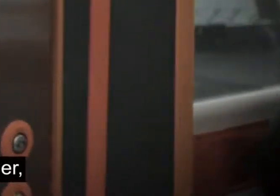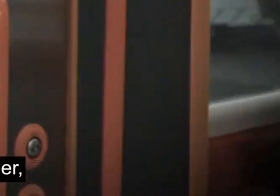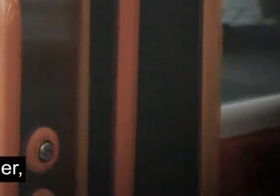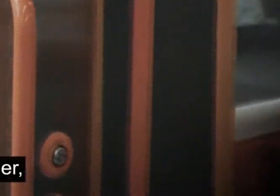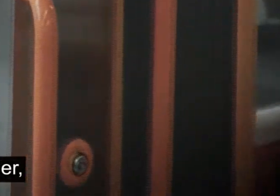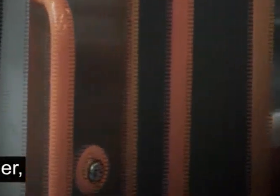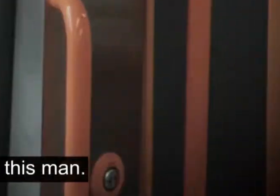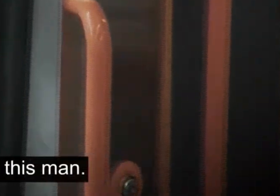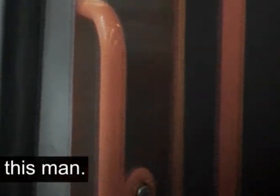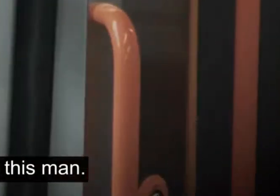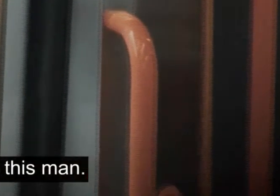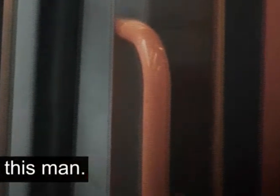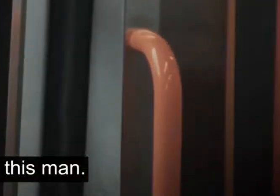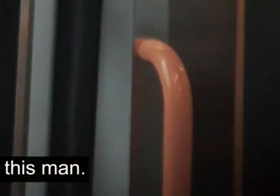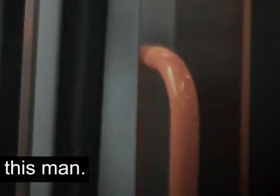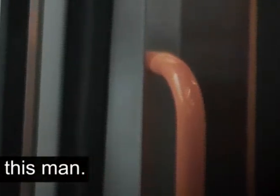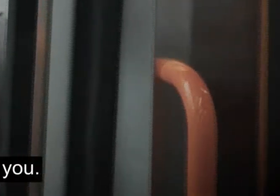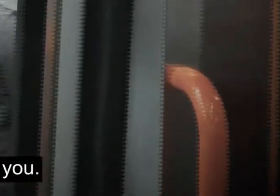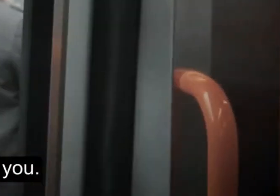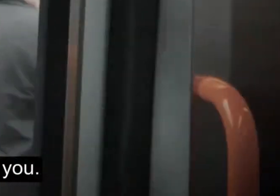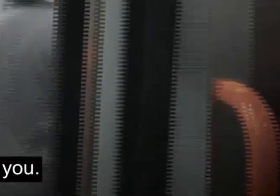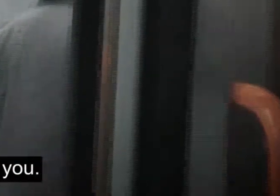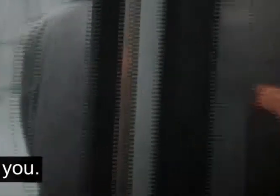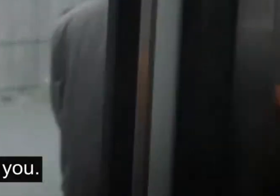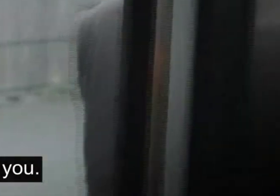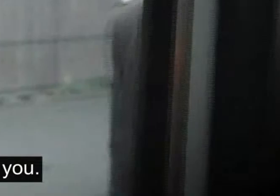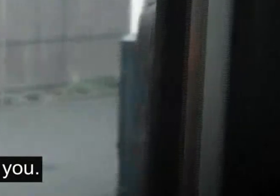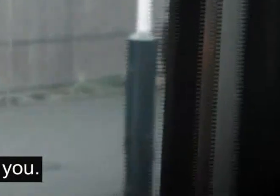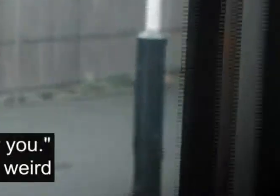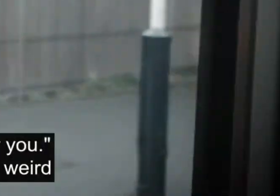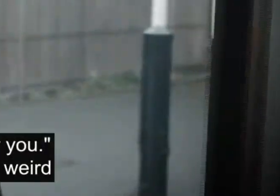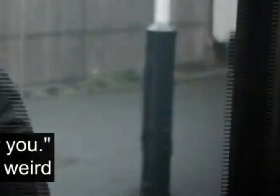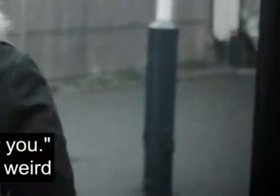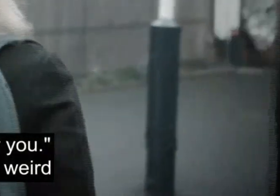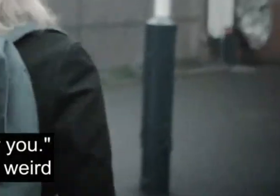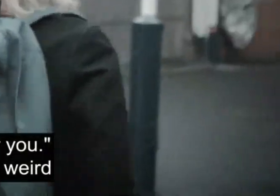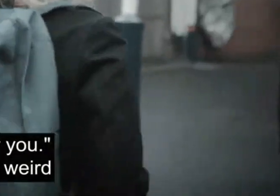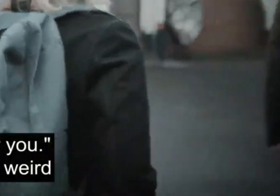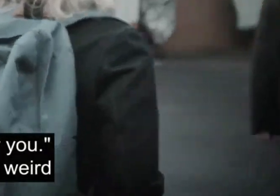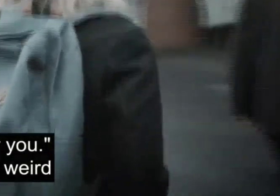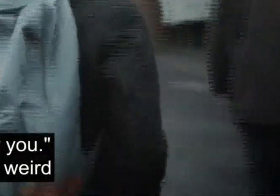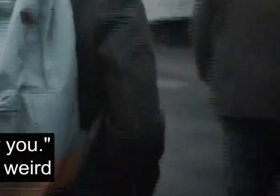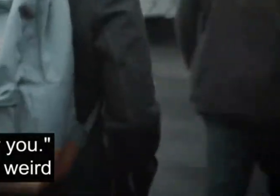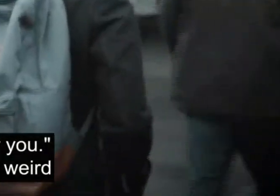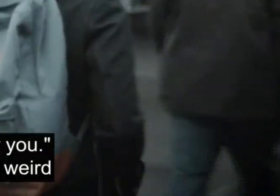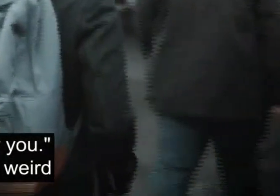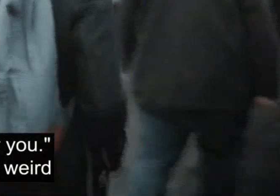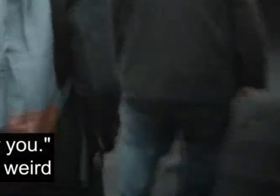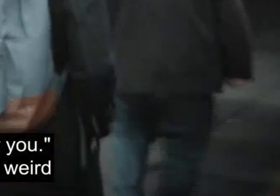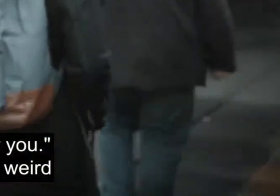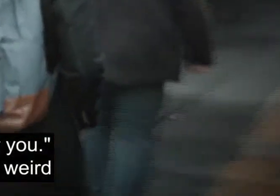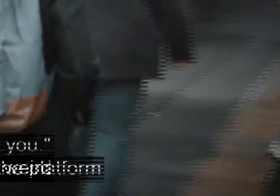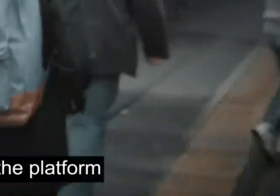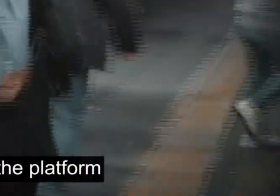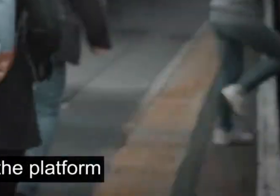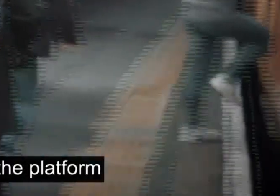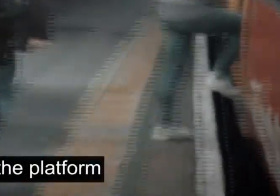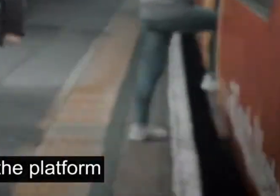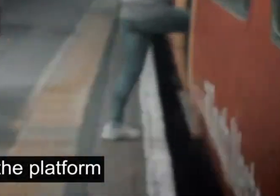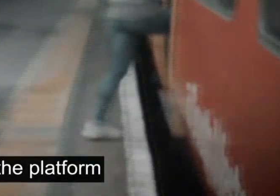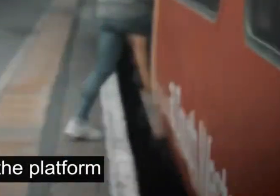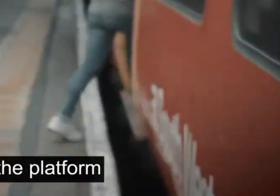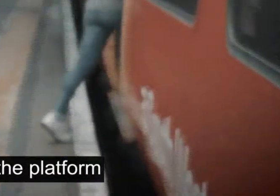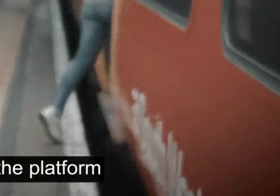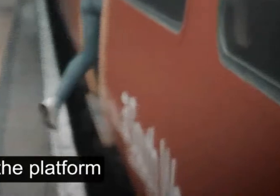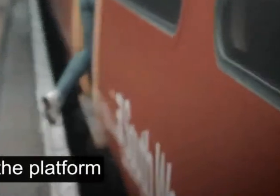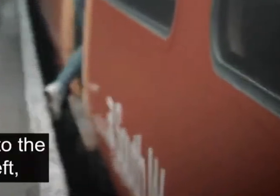I basically said to her, you don't have to go with this man, like I can come with you, I can call someone for you. Yeah, and it was quite weird because she walked along